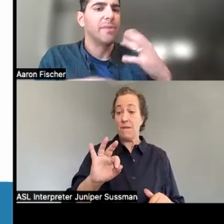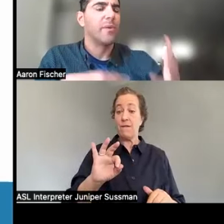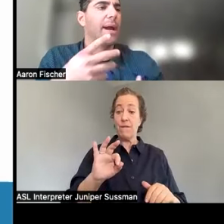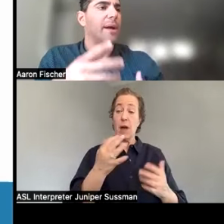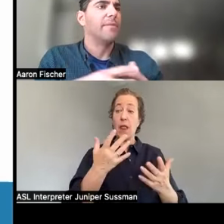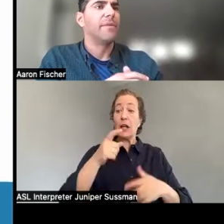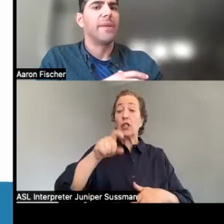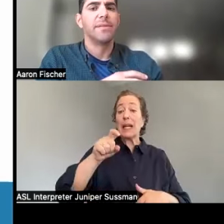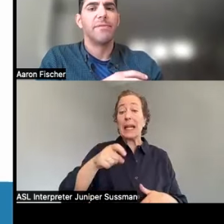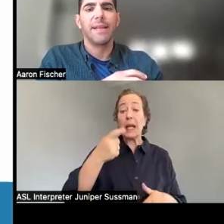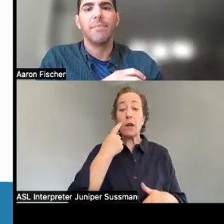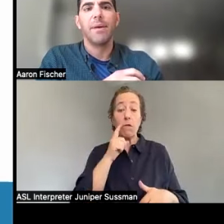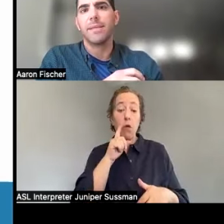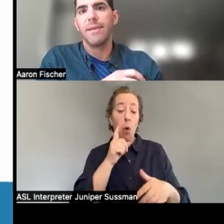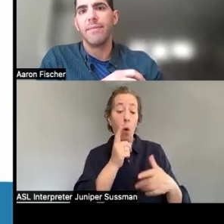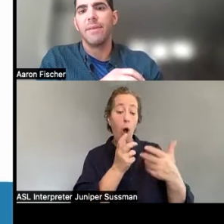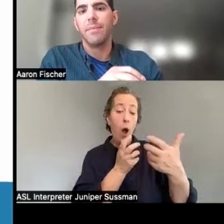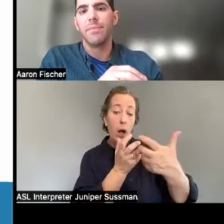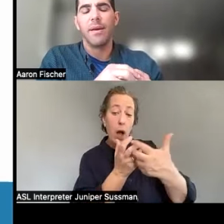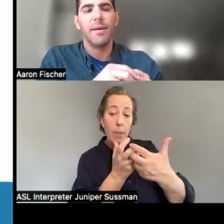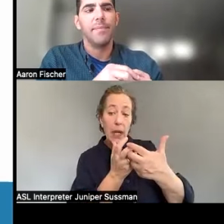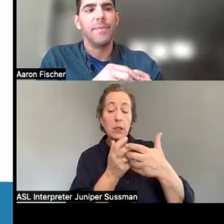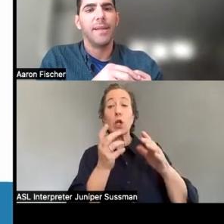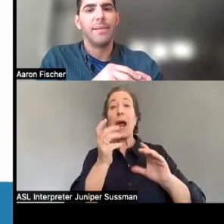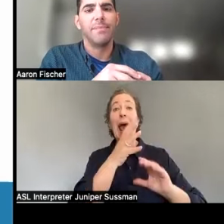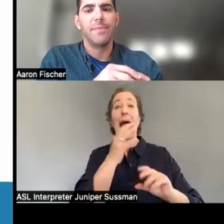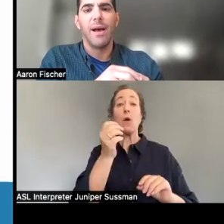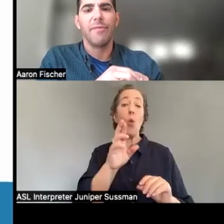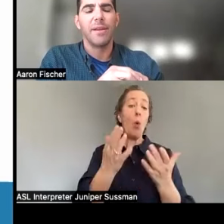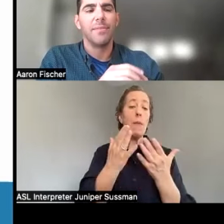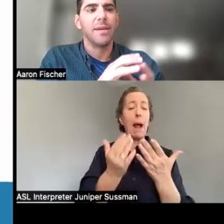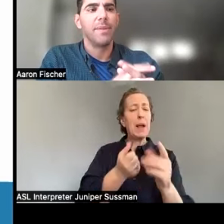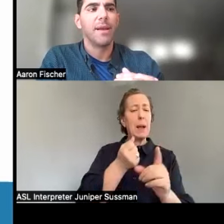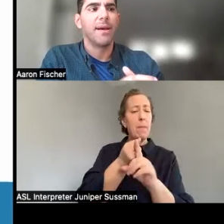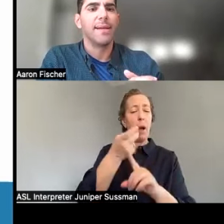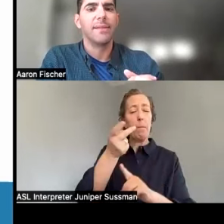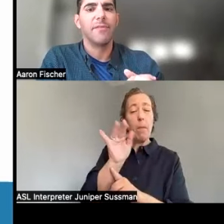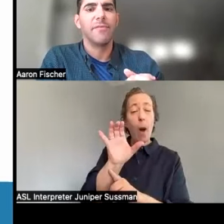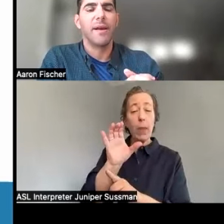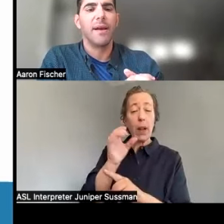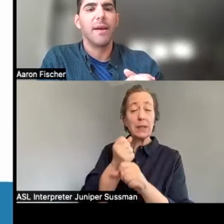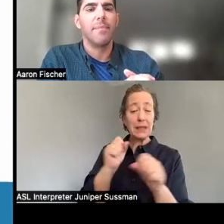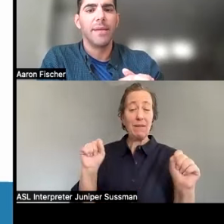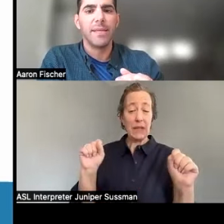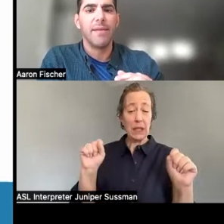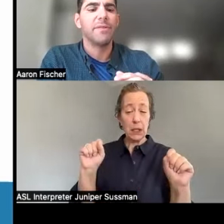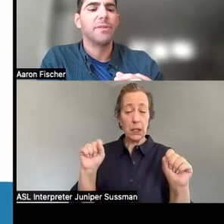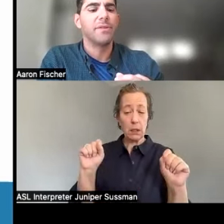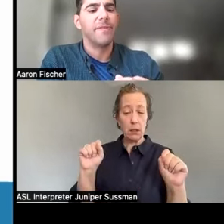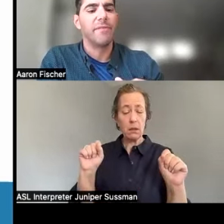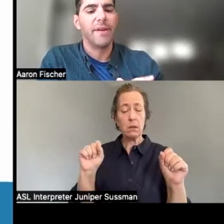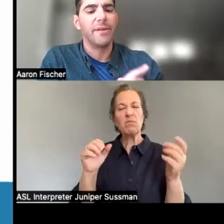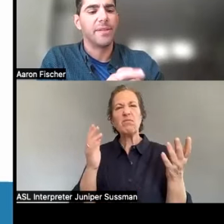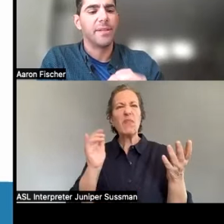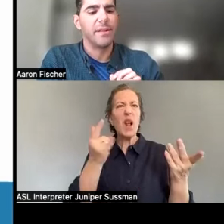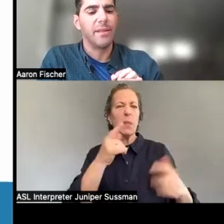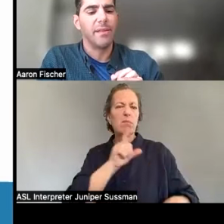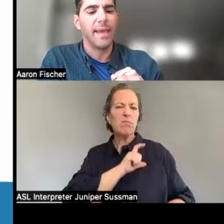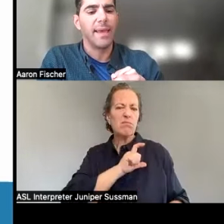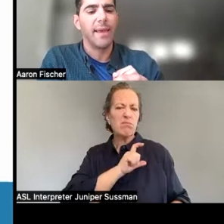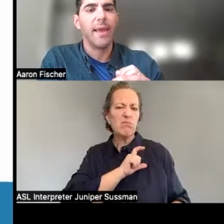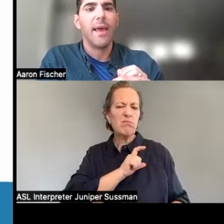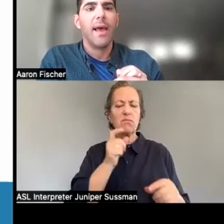when it's required for things affecting public safety people. And that often comes up in the context of police officers, firefighters,